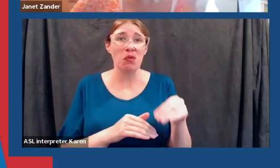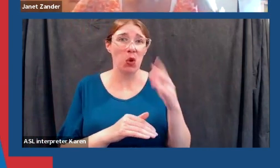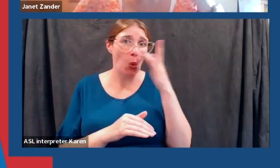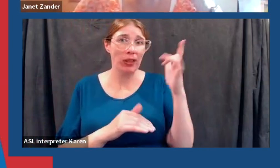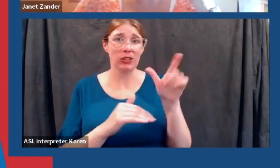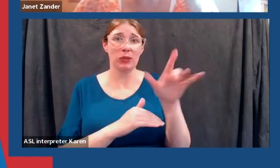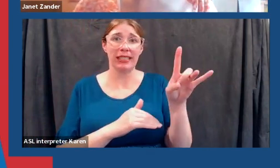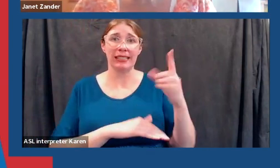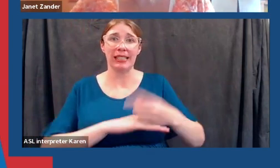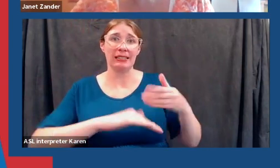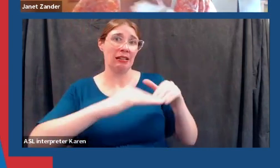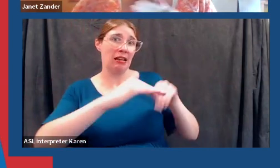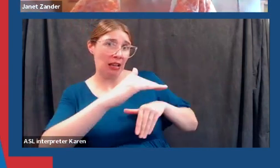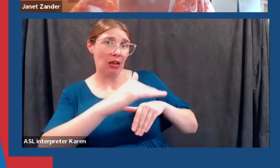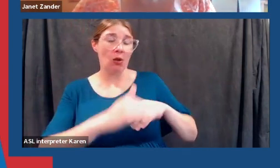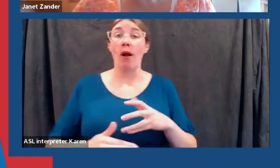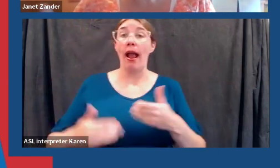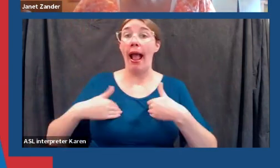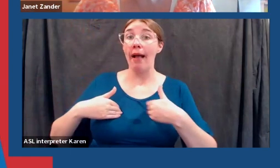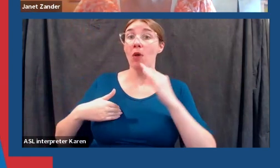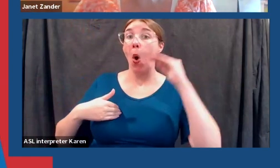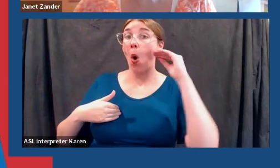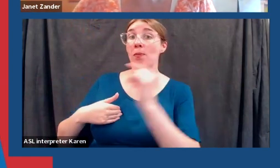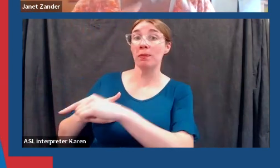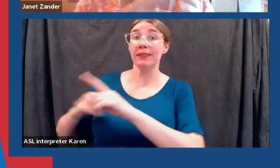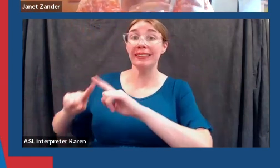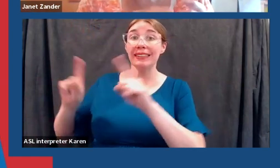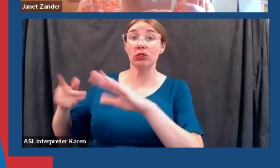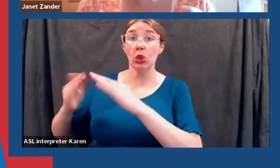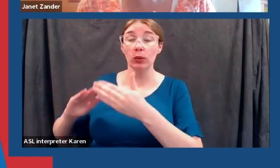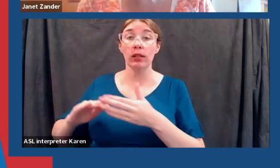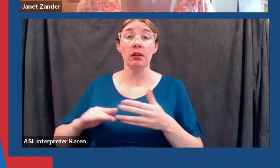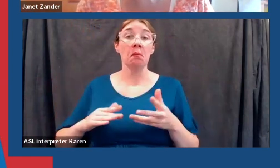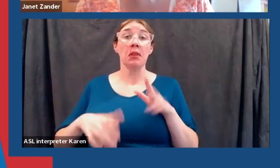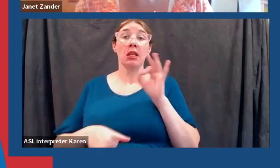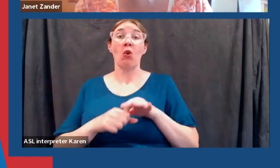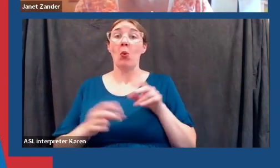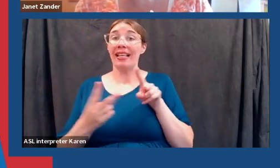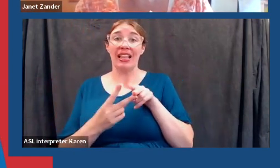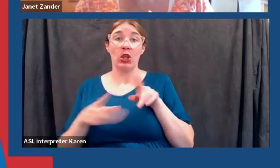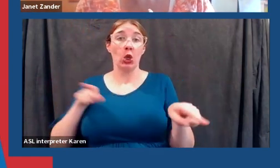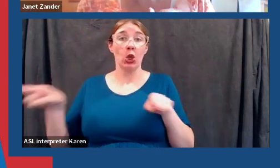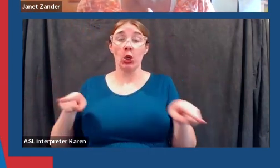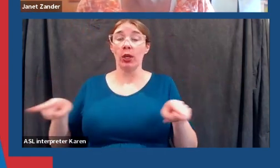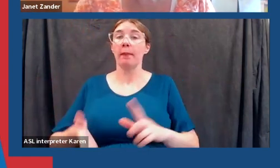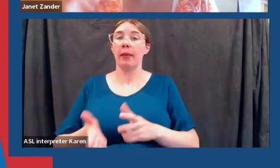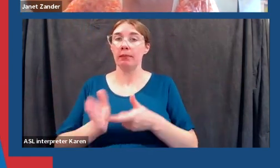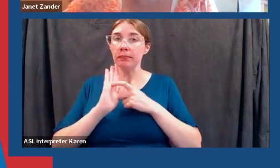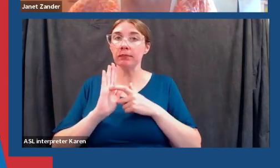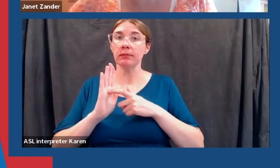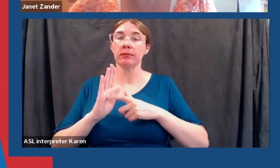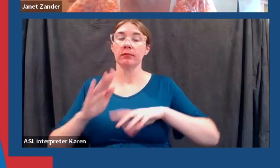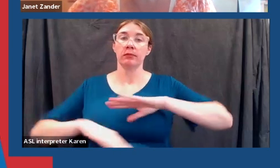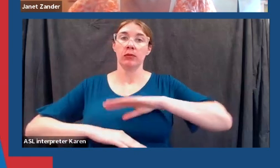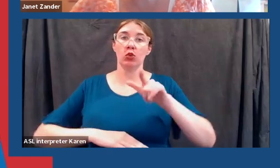in another community, they can vote in either of those locations as long as they meet that 28-day time frame. But if not, they can